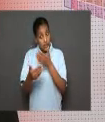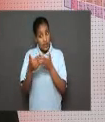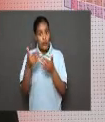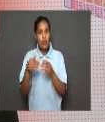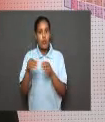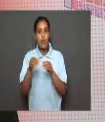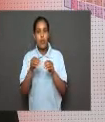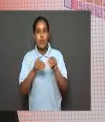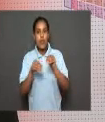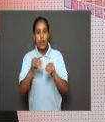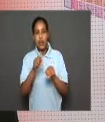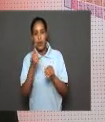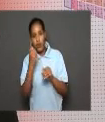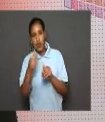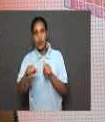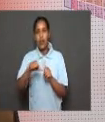around one another.